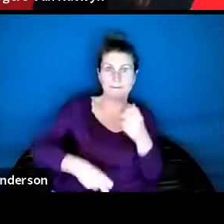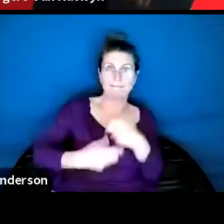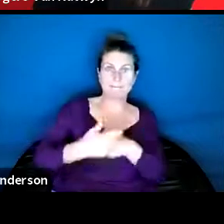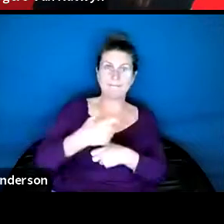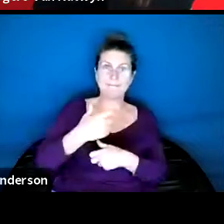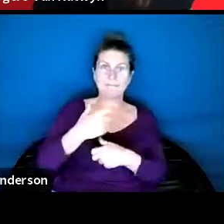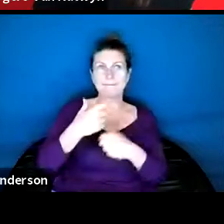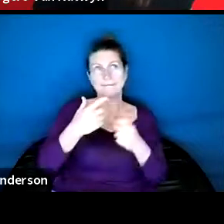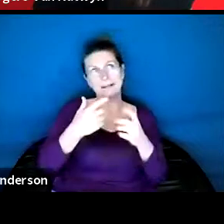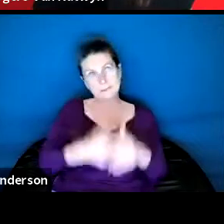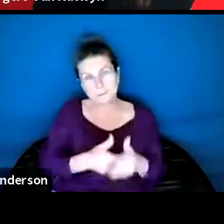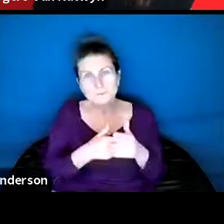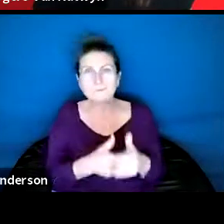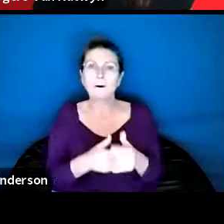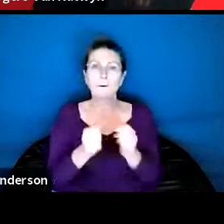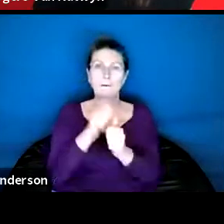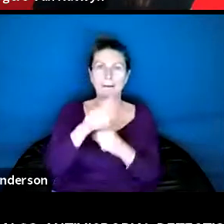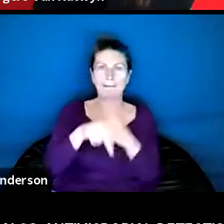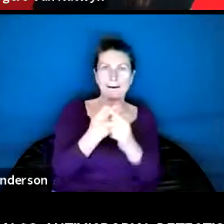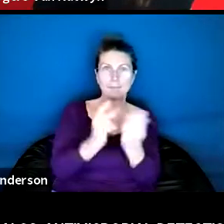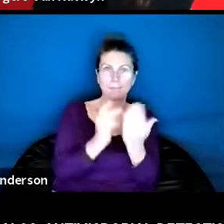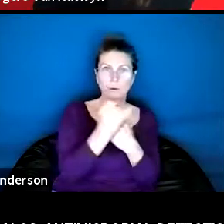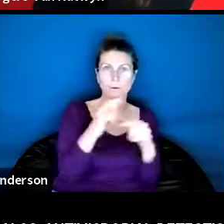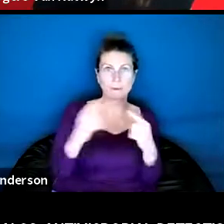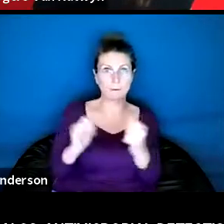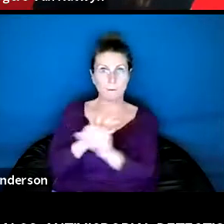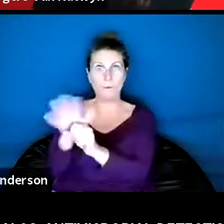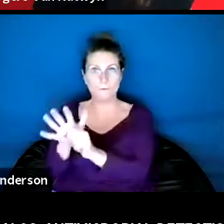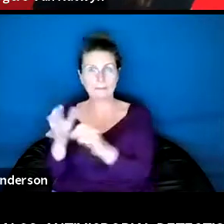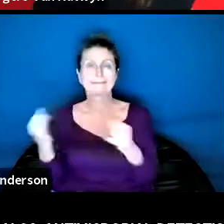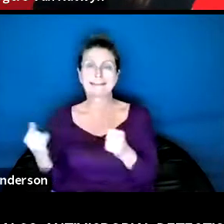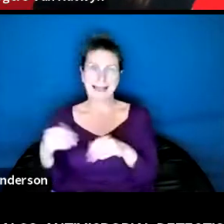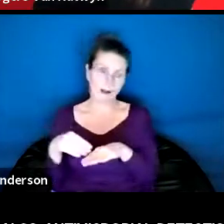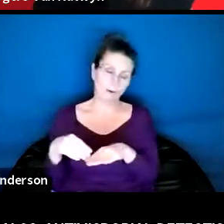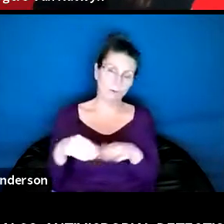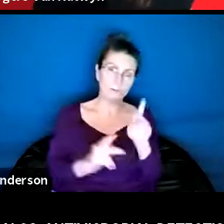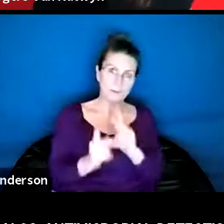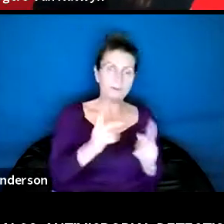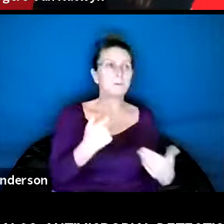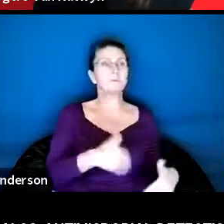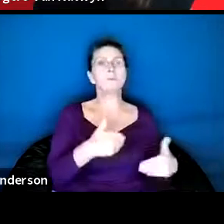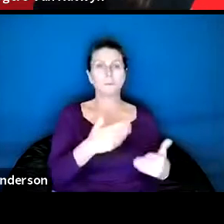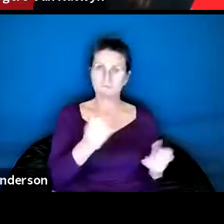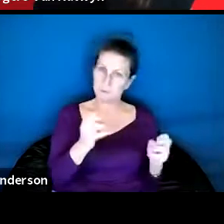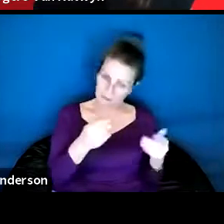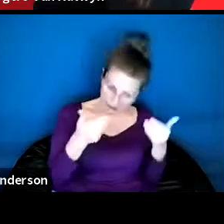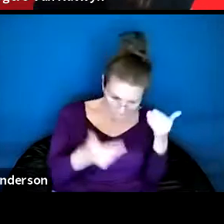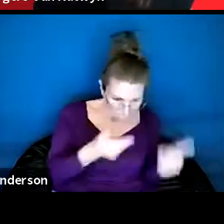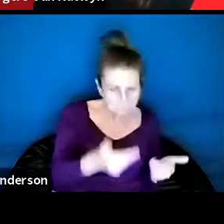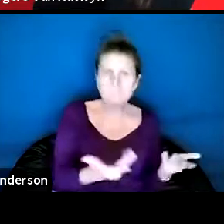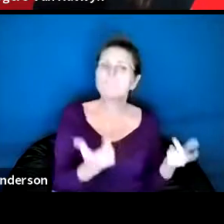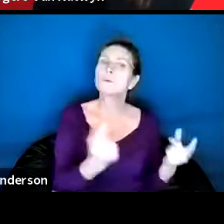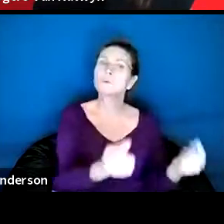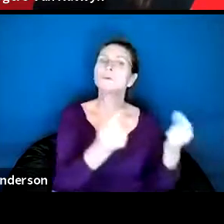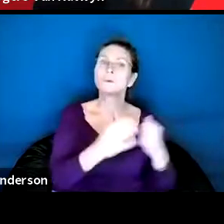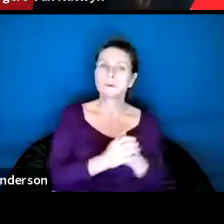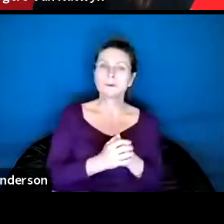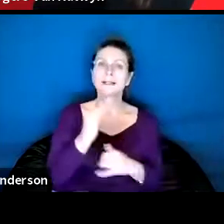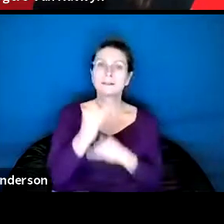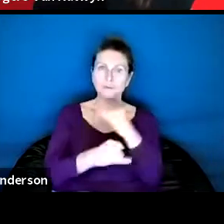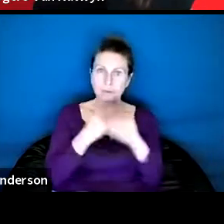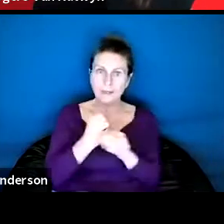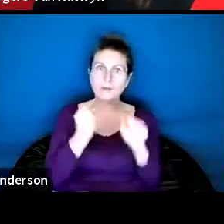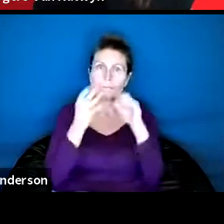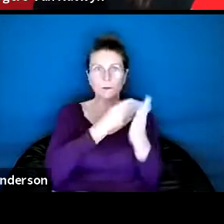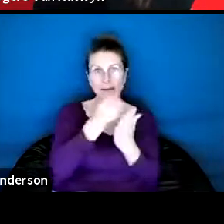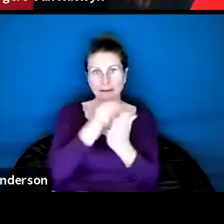of starting that kind of project, and maybe we can leverage these platforms. And so certainly the international multi-sectoral